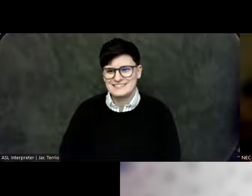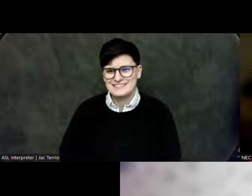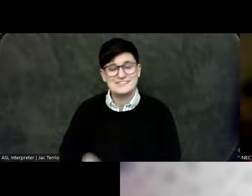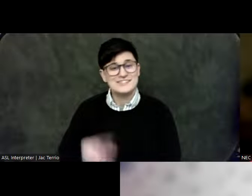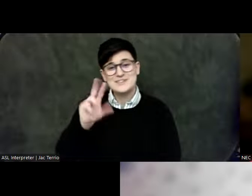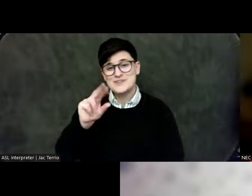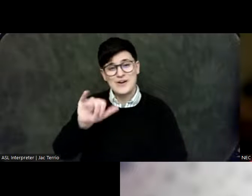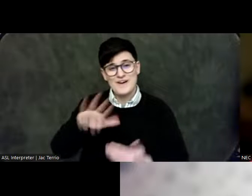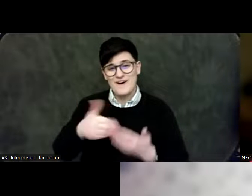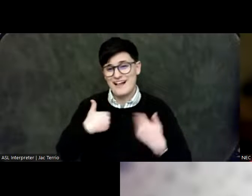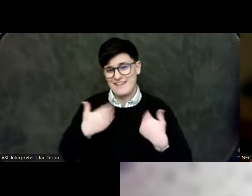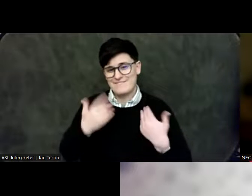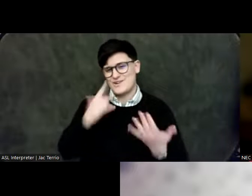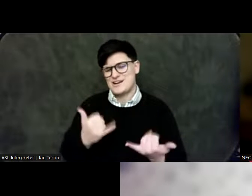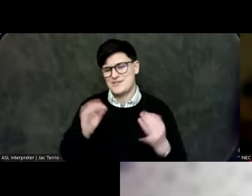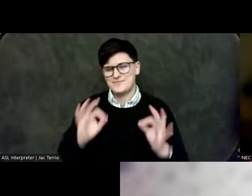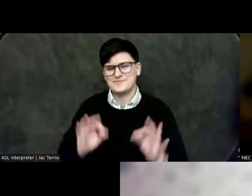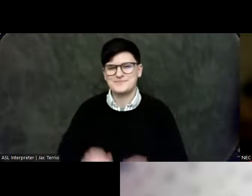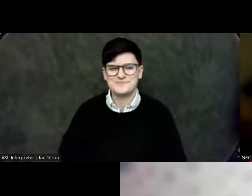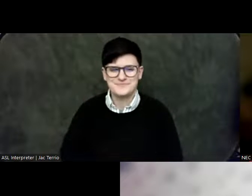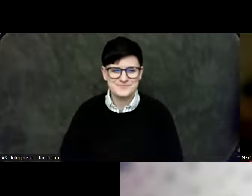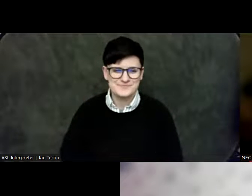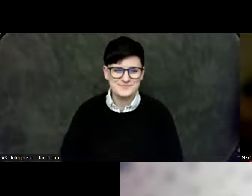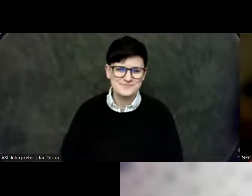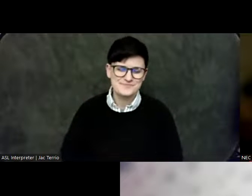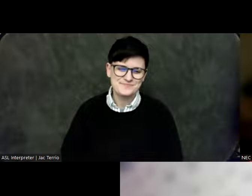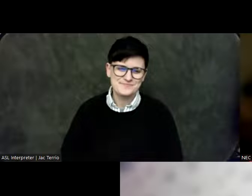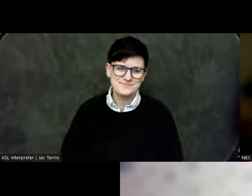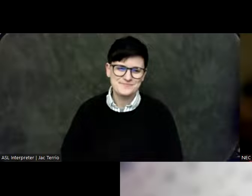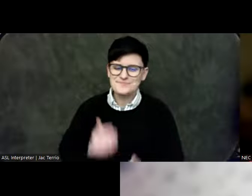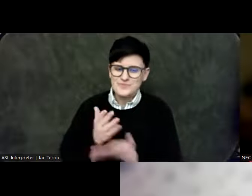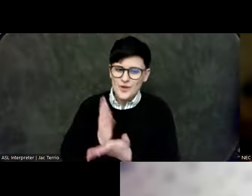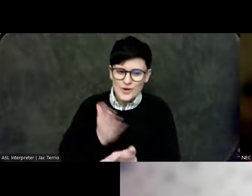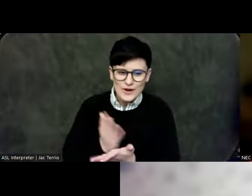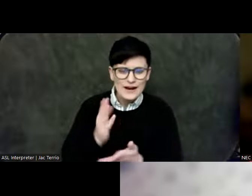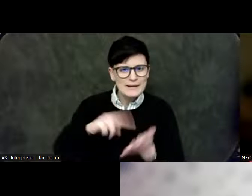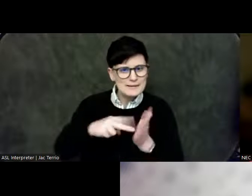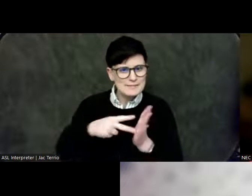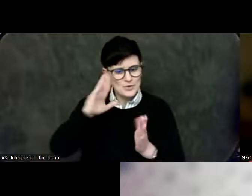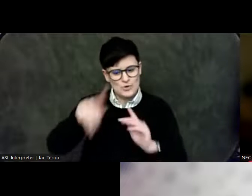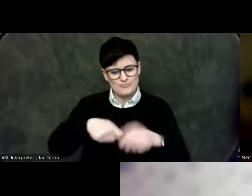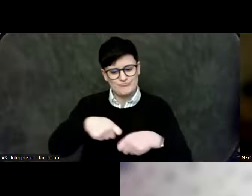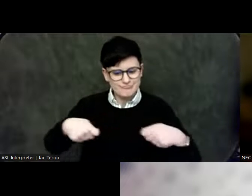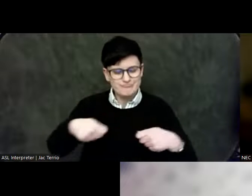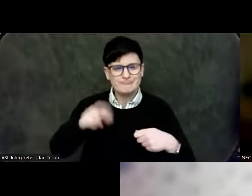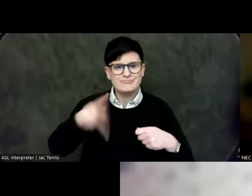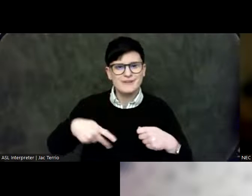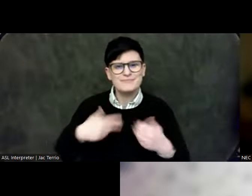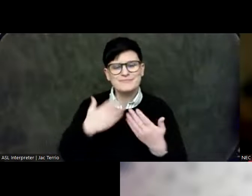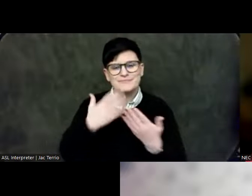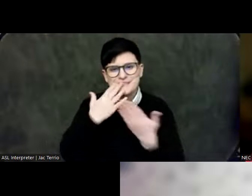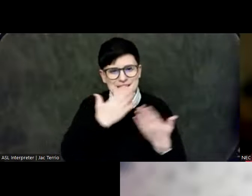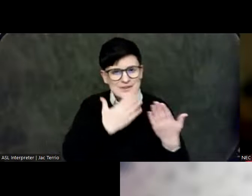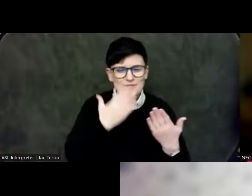No, that's all I have right now. Okay. I guess with that, we'll call it adieu and quiet